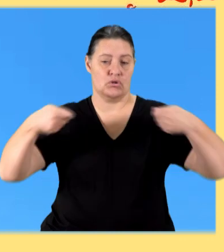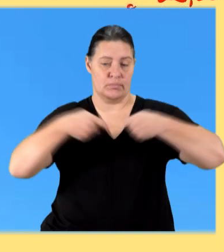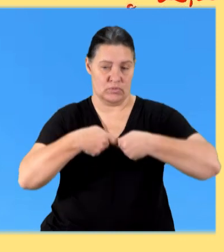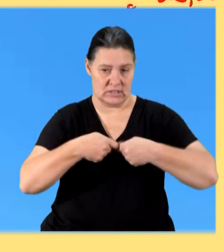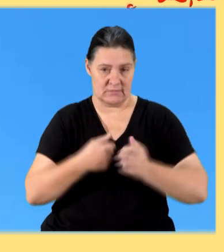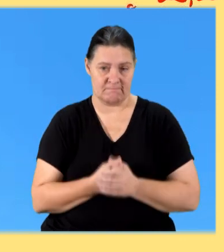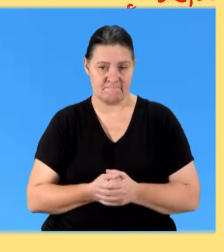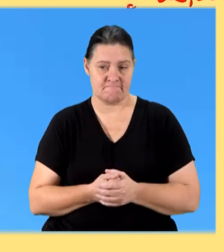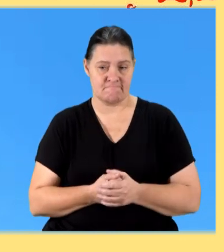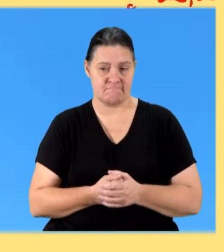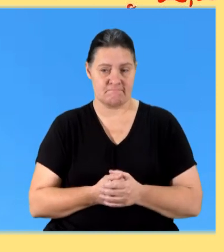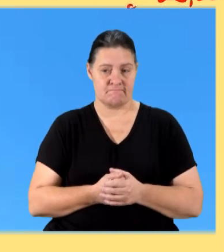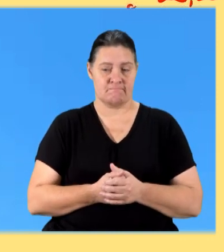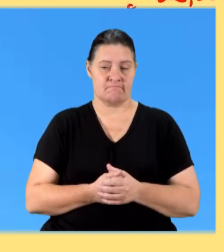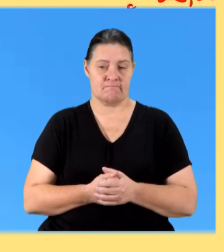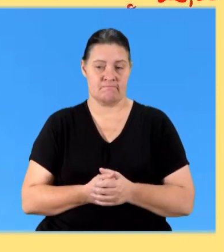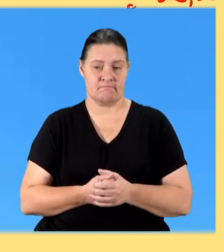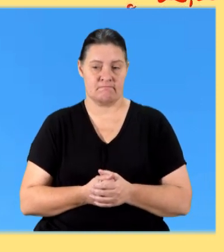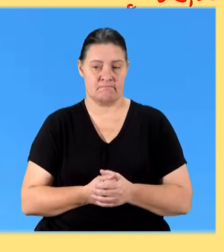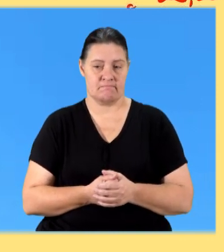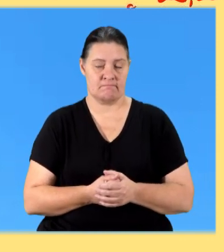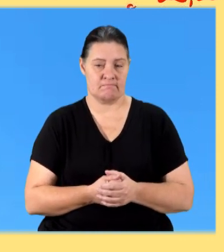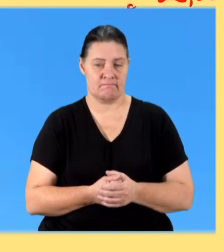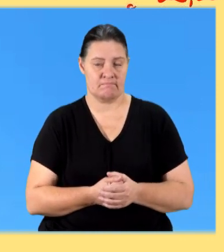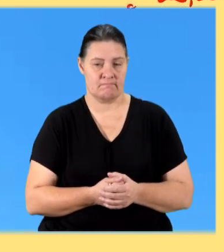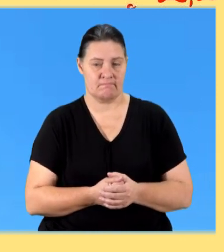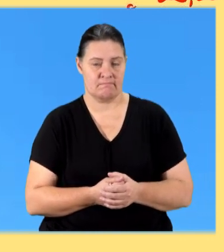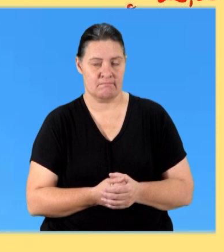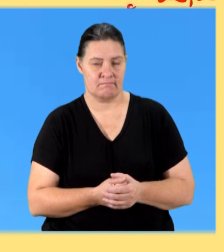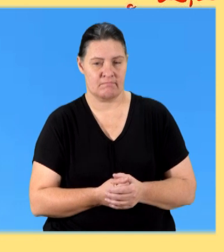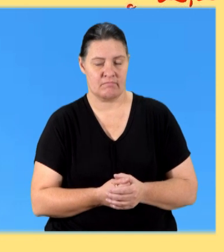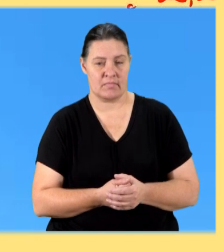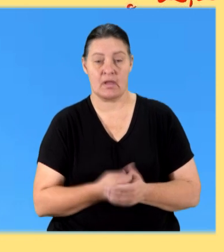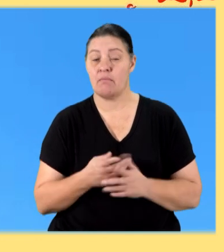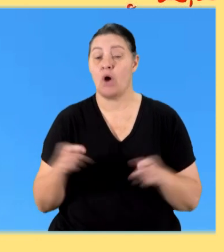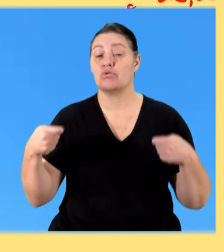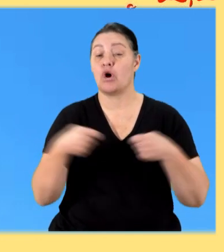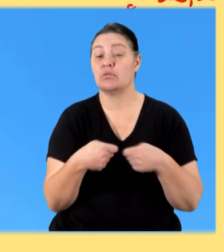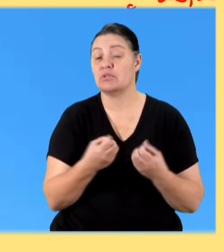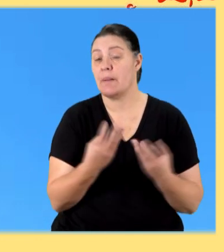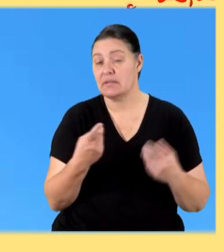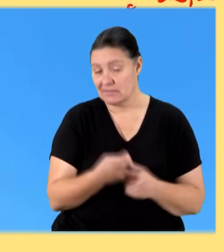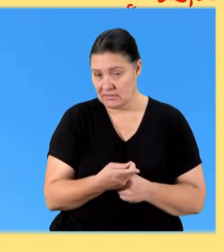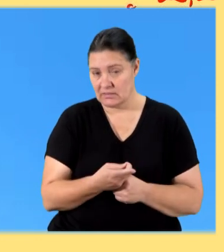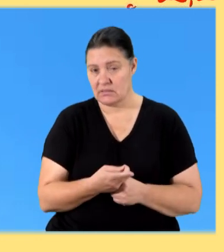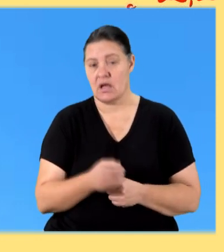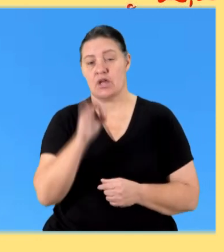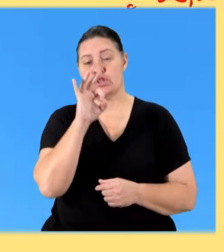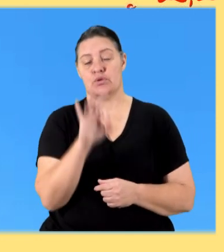contribution, pension fund contribution, and the pension fund contribution